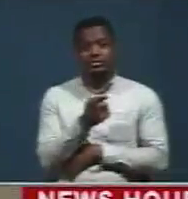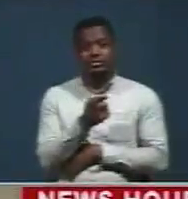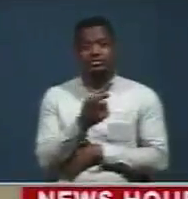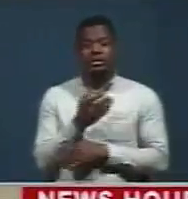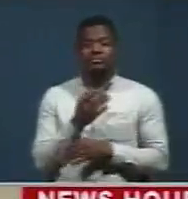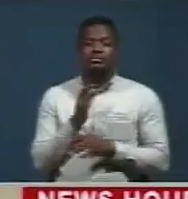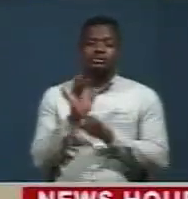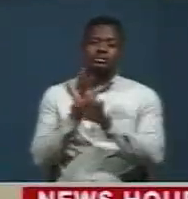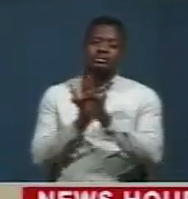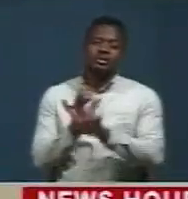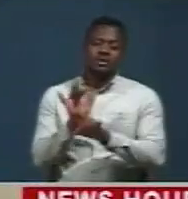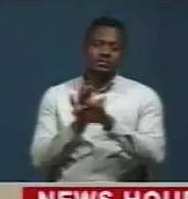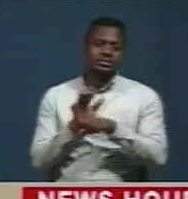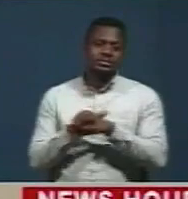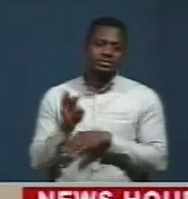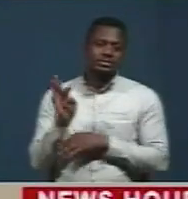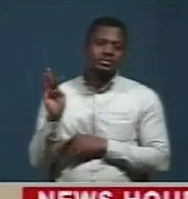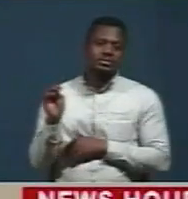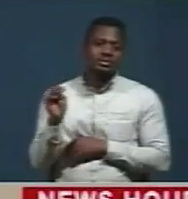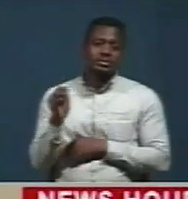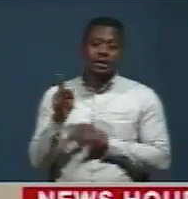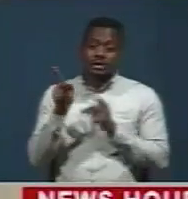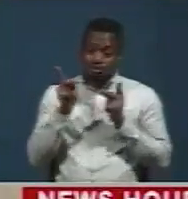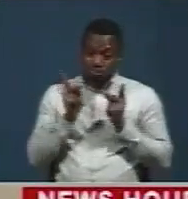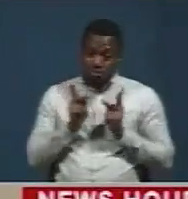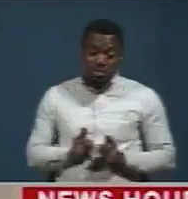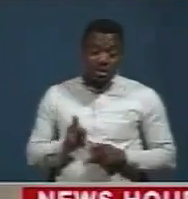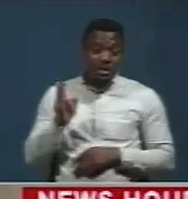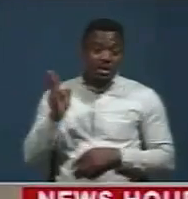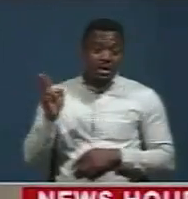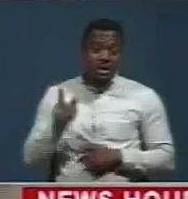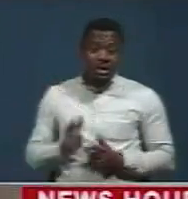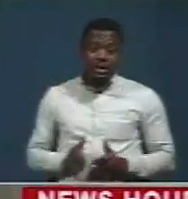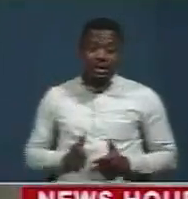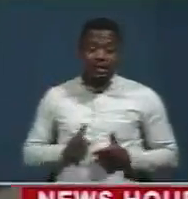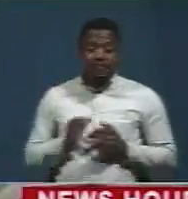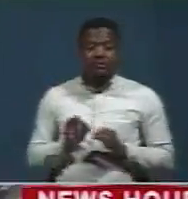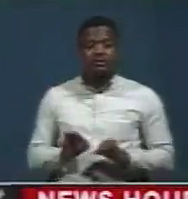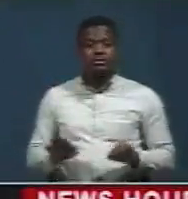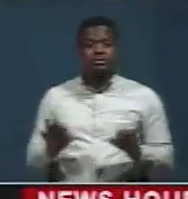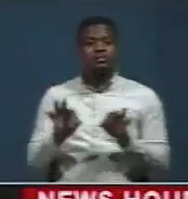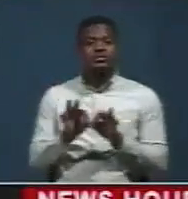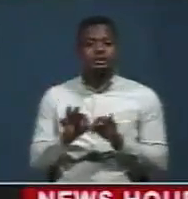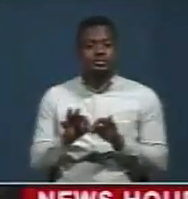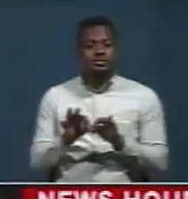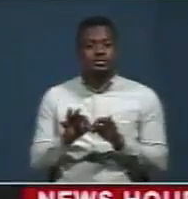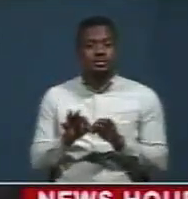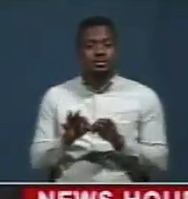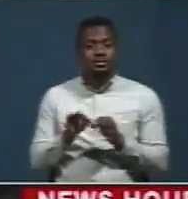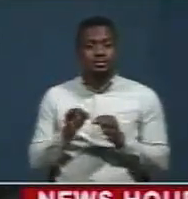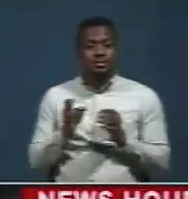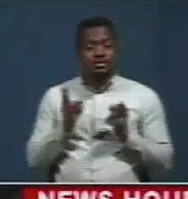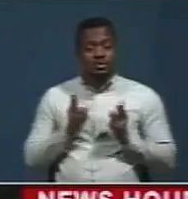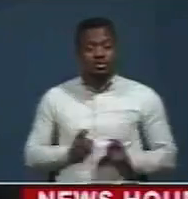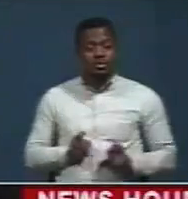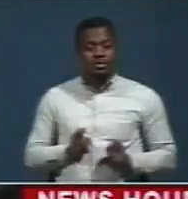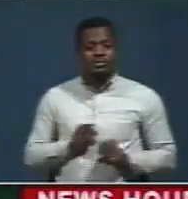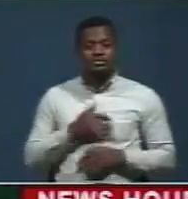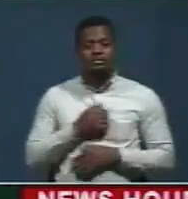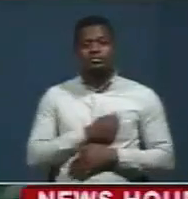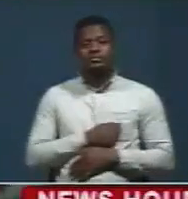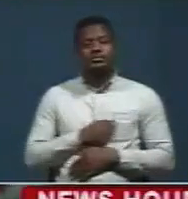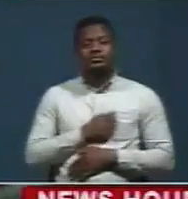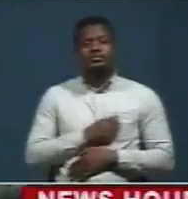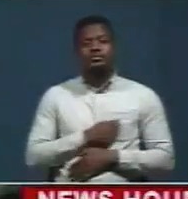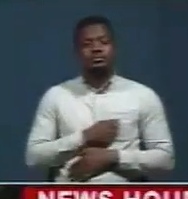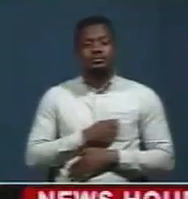Won't we a mobile? Na nipa enkwa ho hia enipa emobo enipa